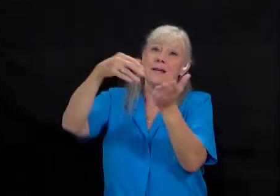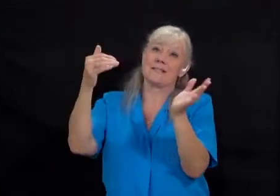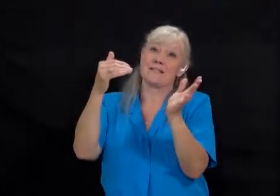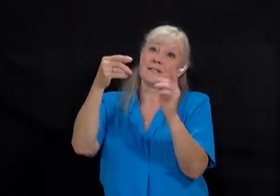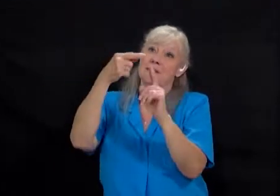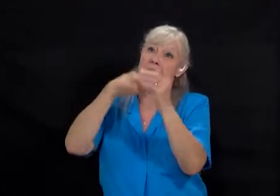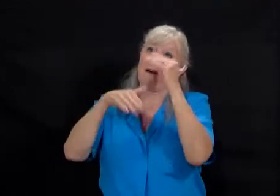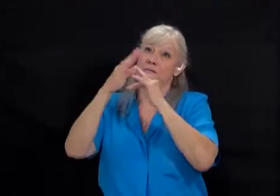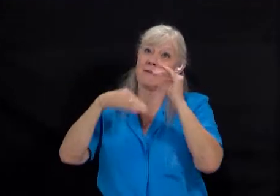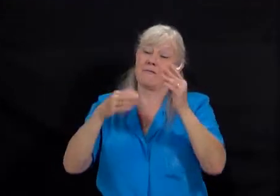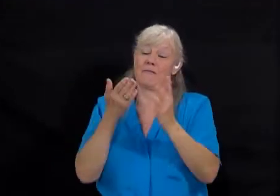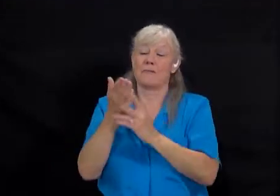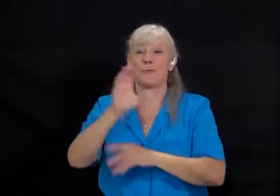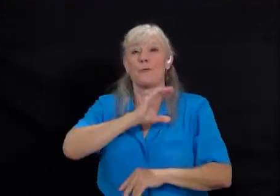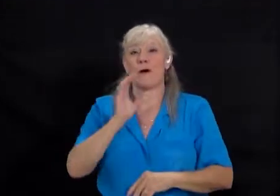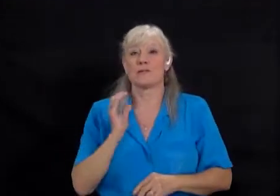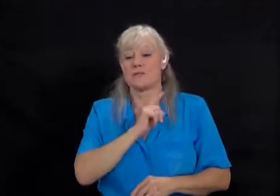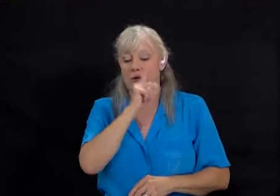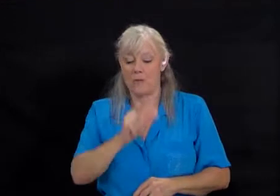Lord.